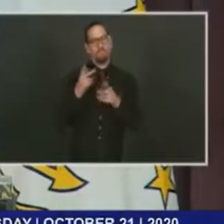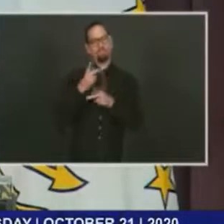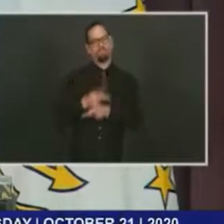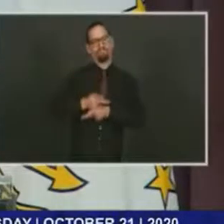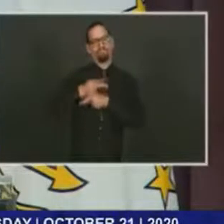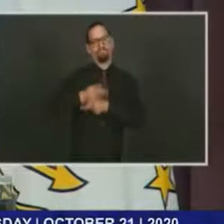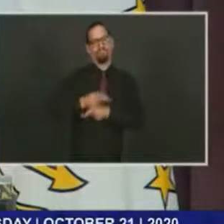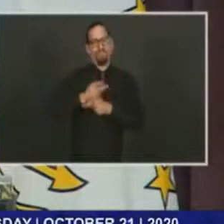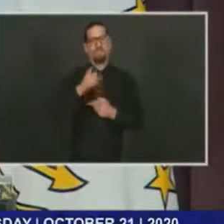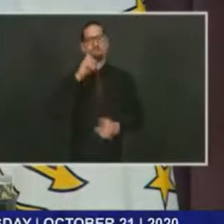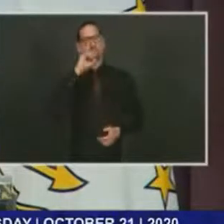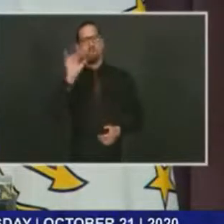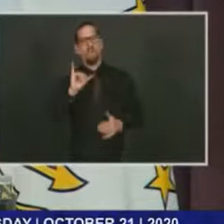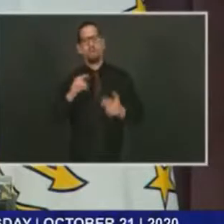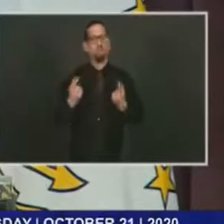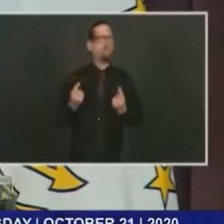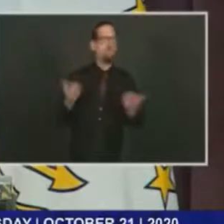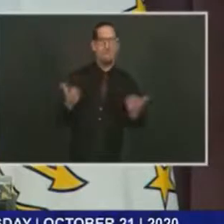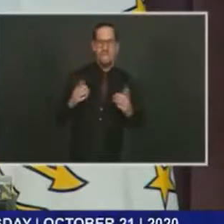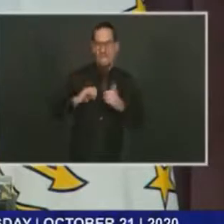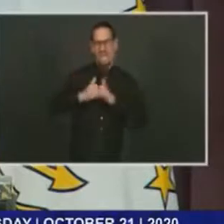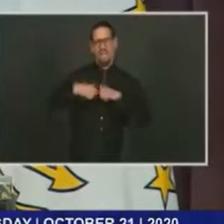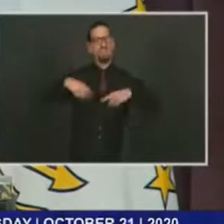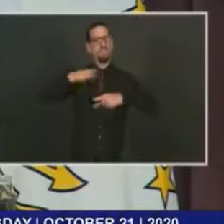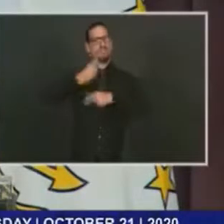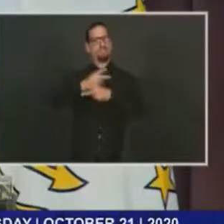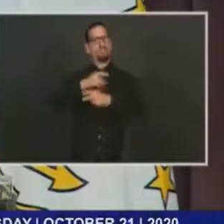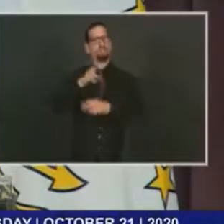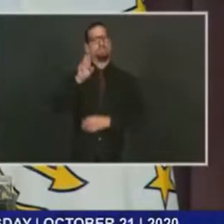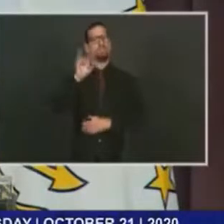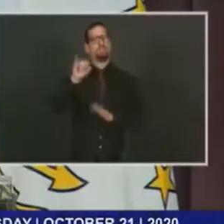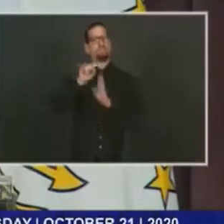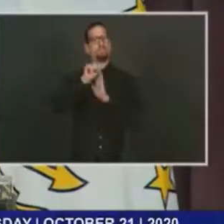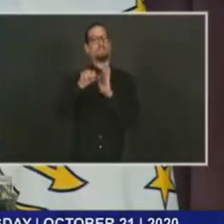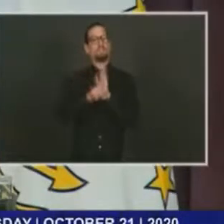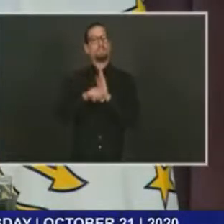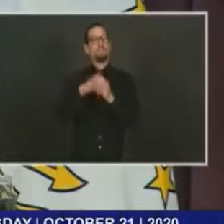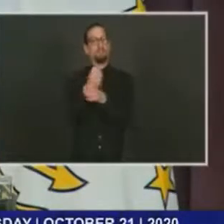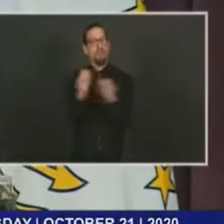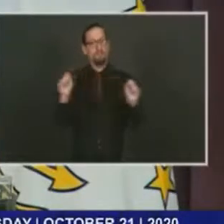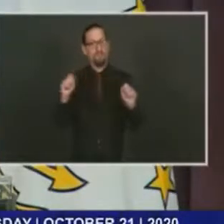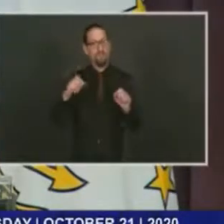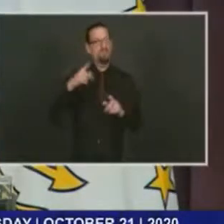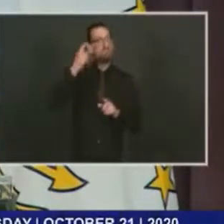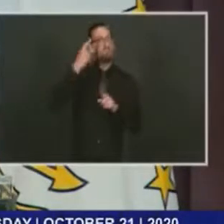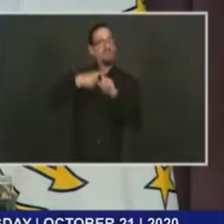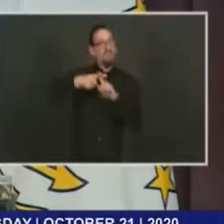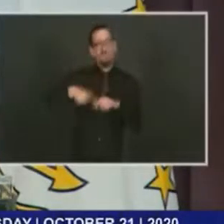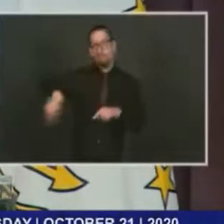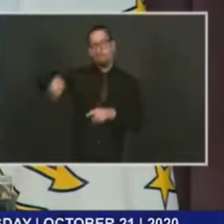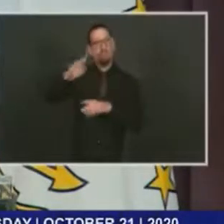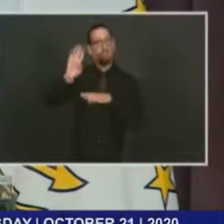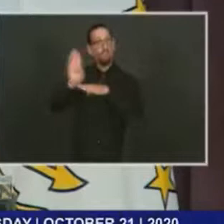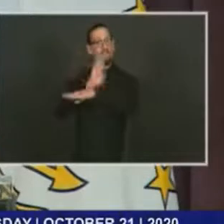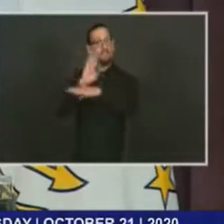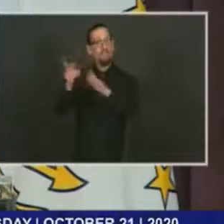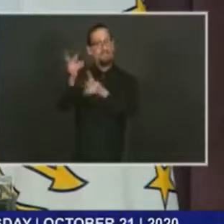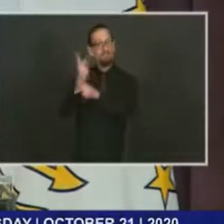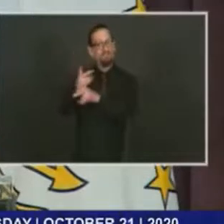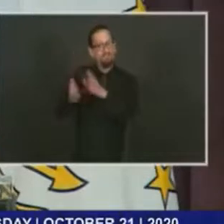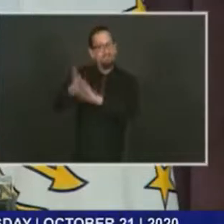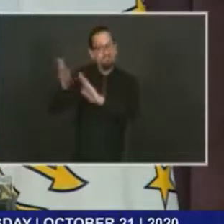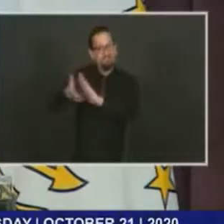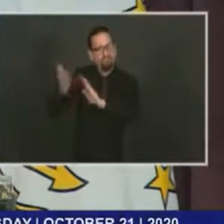can keep Rhode Island, keep our economy open, keep our schools open, and keep ourselves on a good path, and try to get a bit